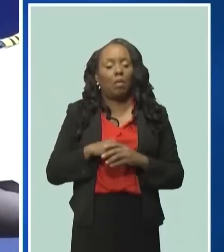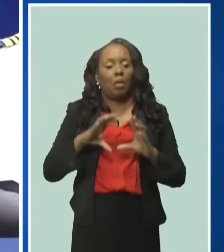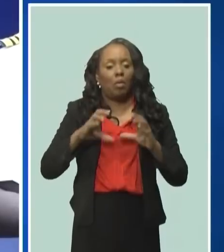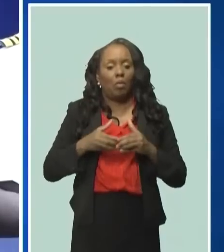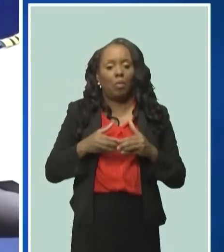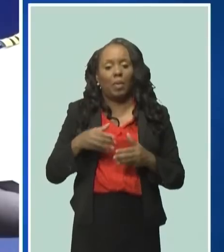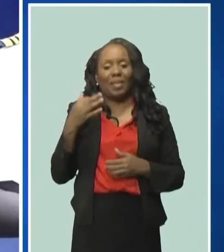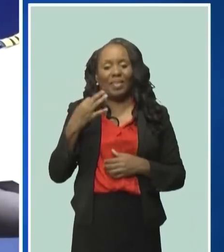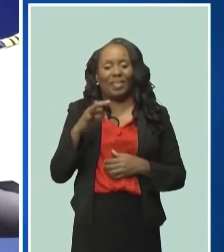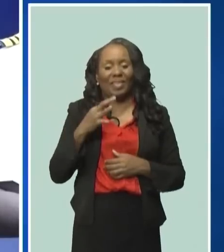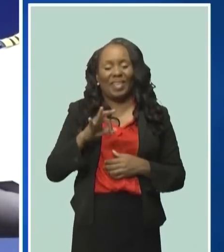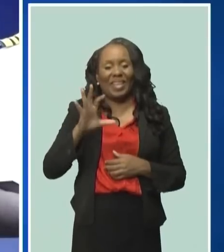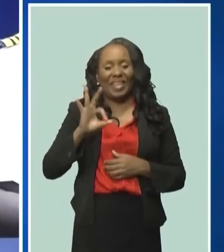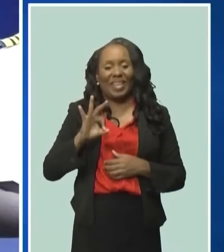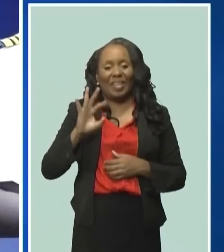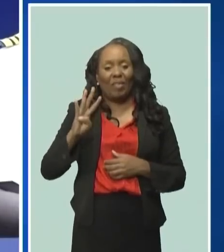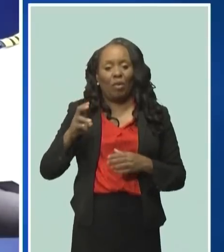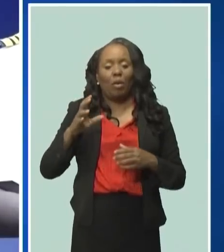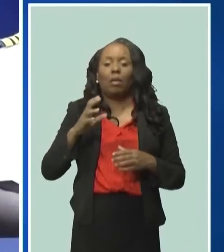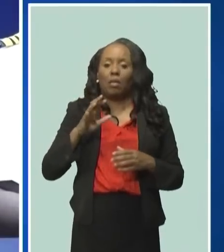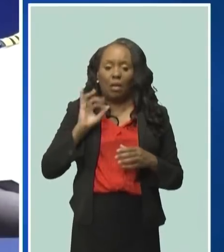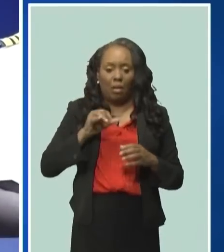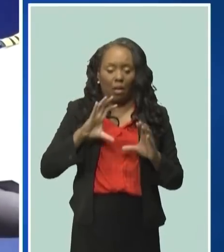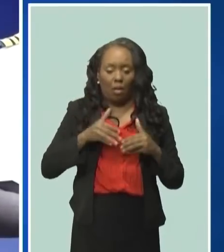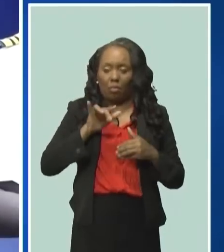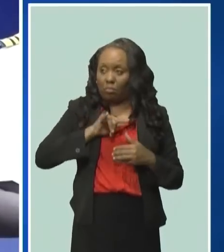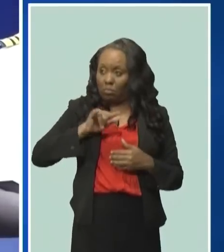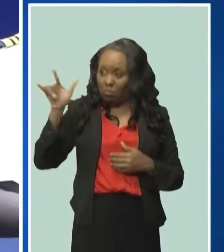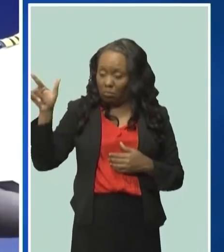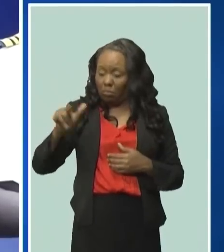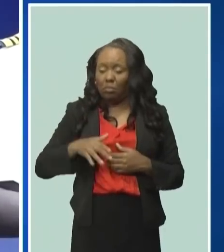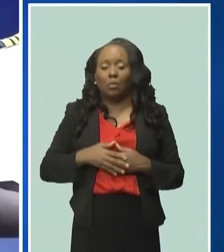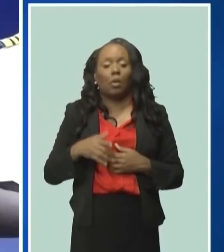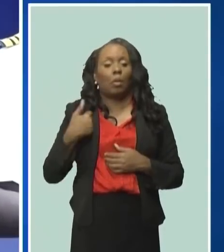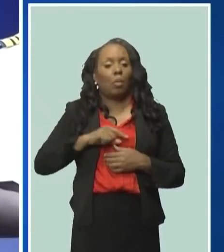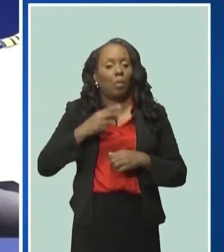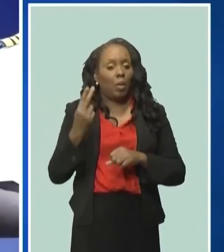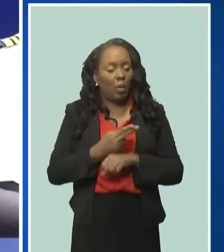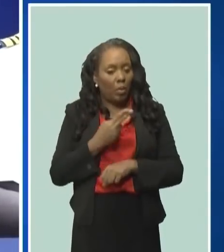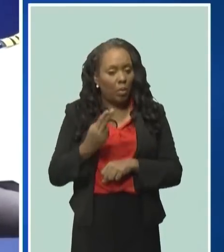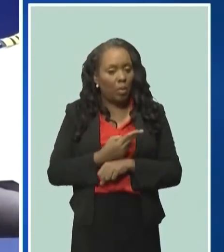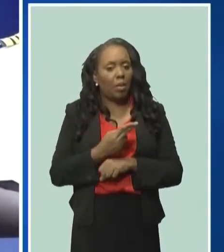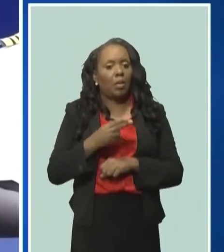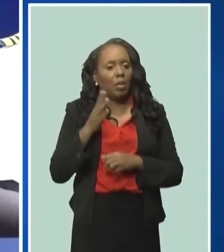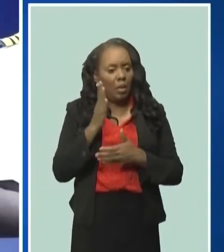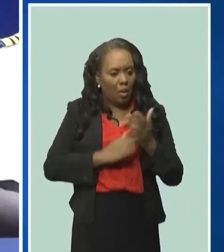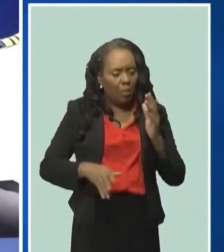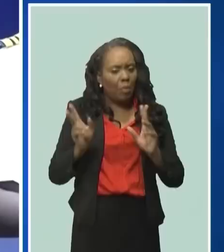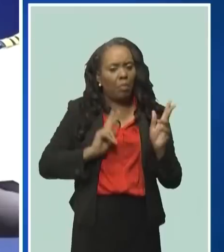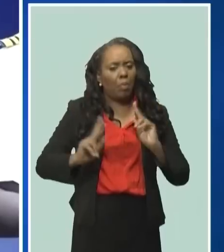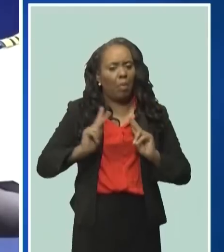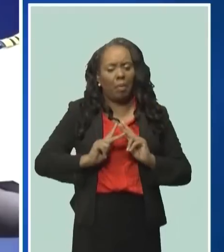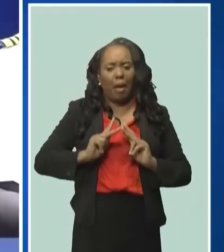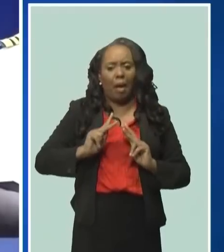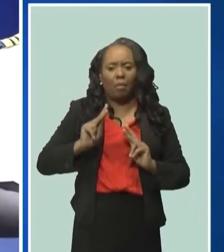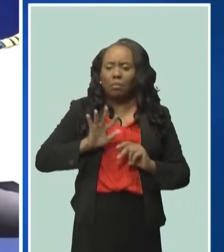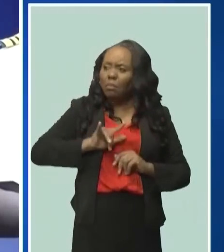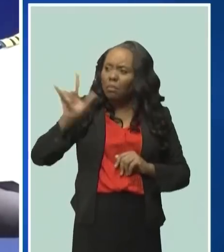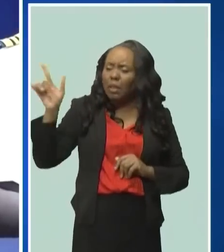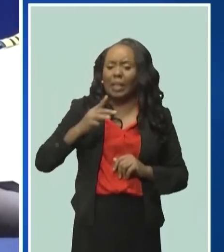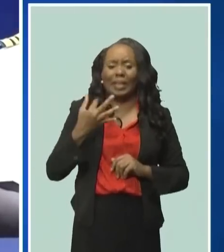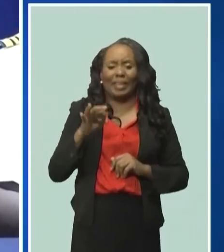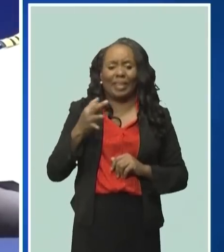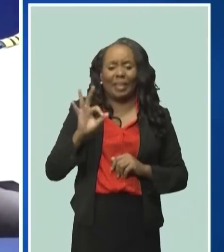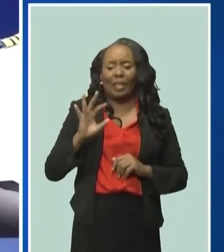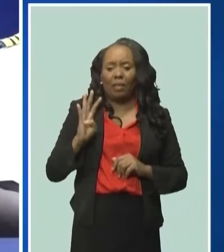in 1994, and we are making the best use of those individuals to be able to pass on some of the knowledge, some of the information, and some